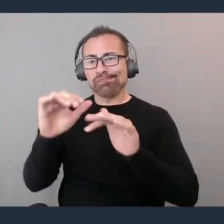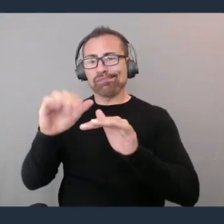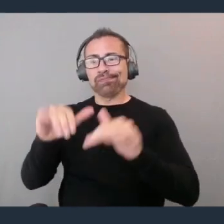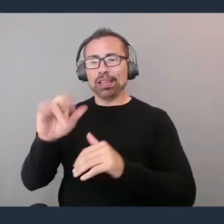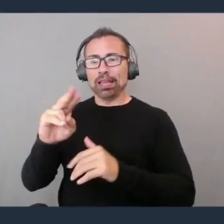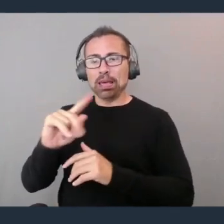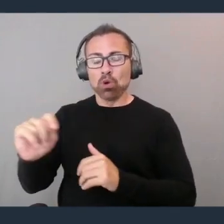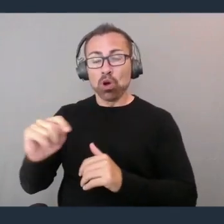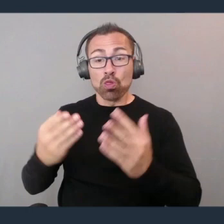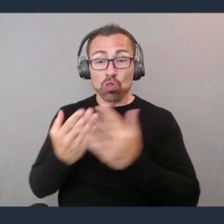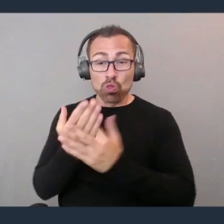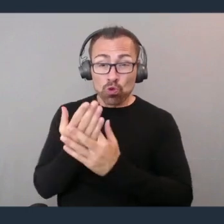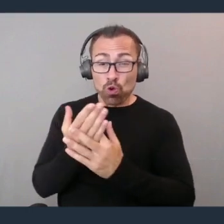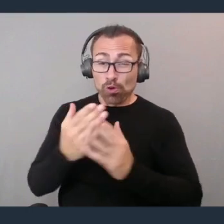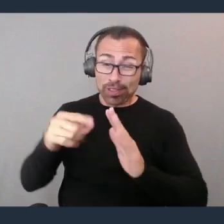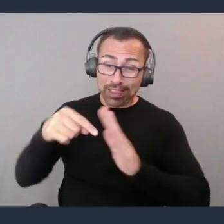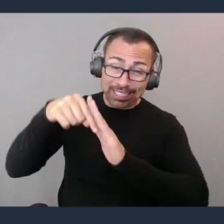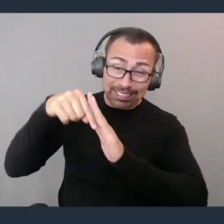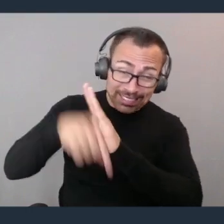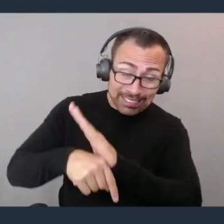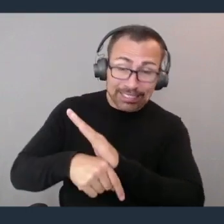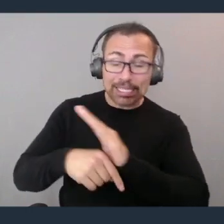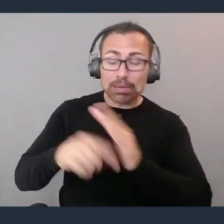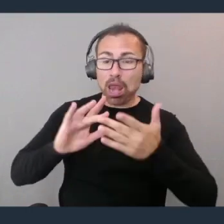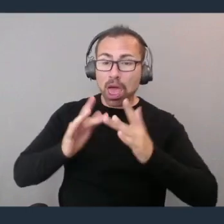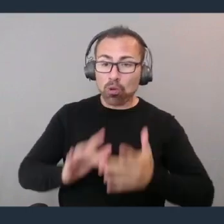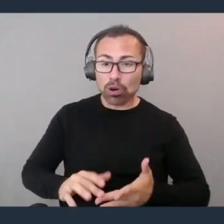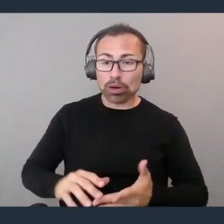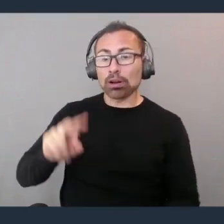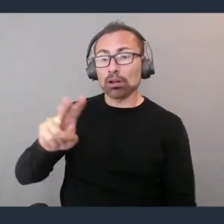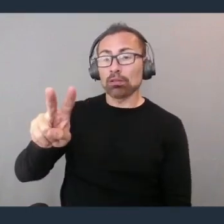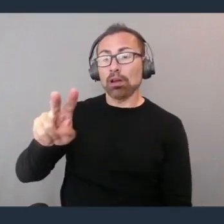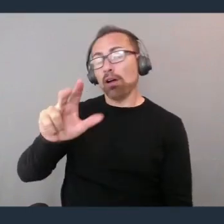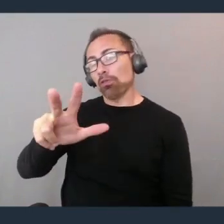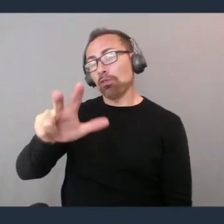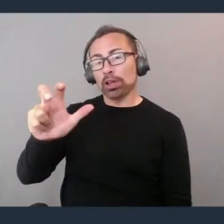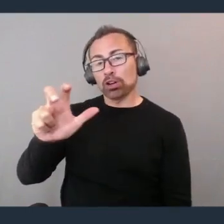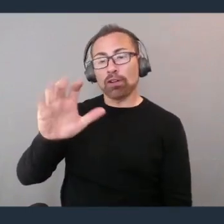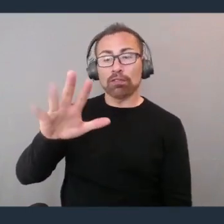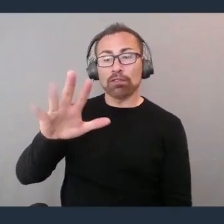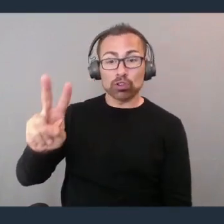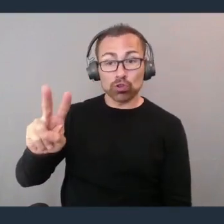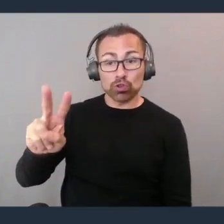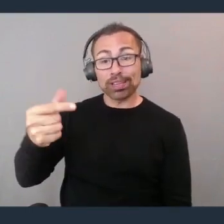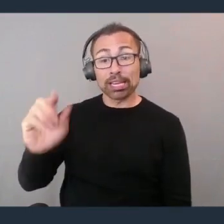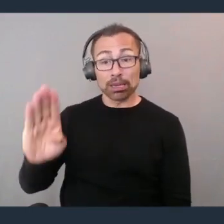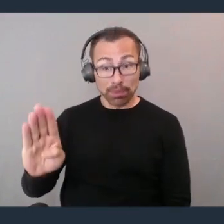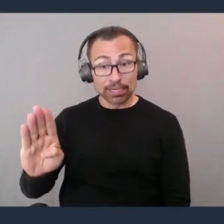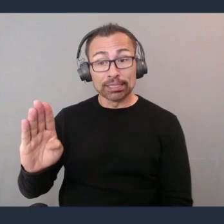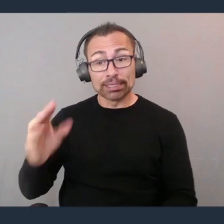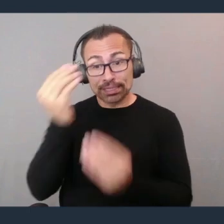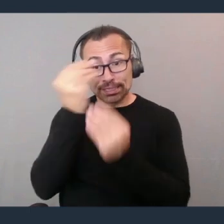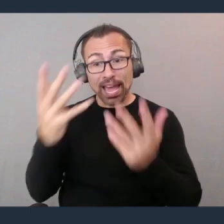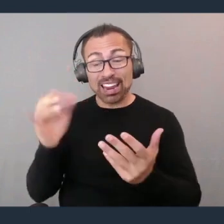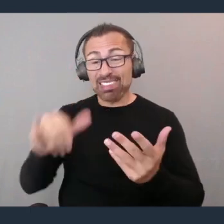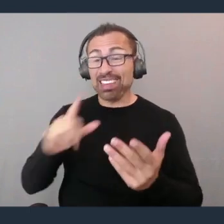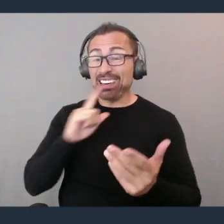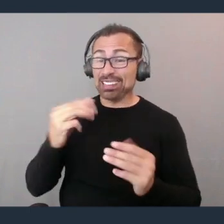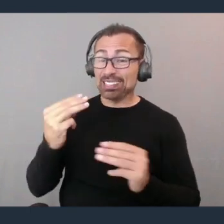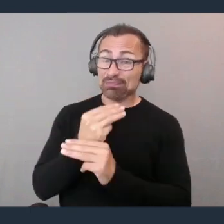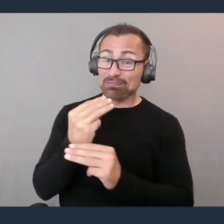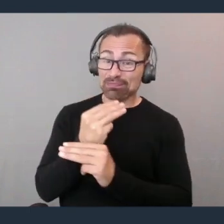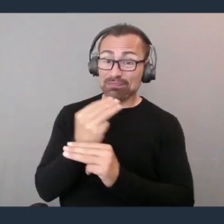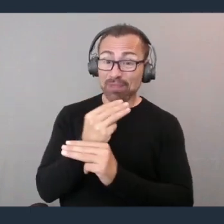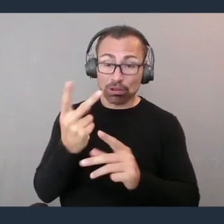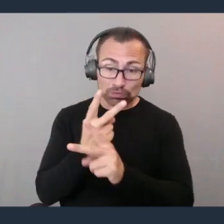of 352 gigabytes of data, and that's all mathematical computations that your server has to do. And so